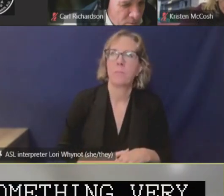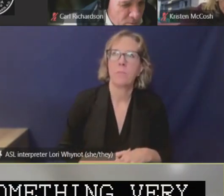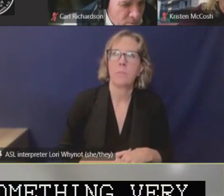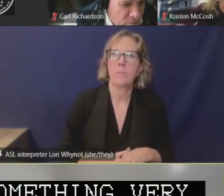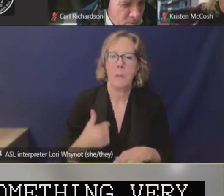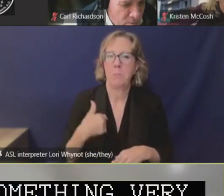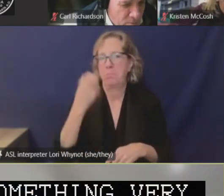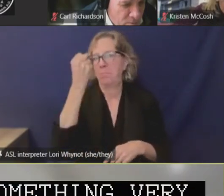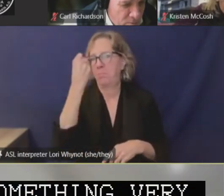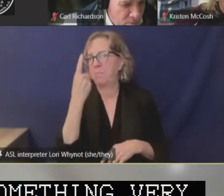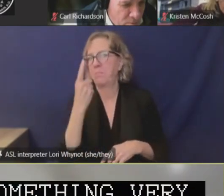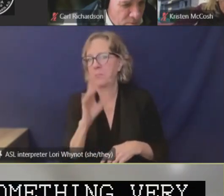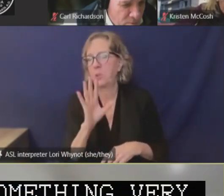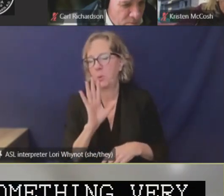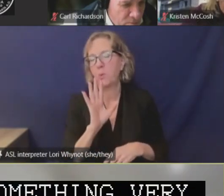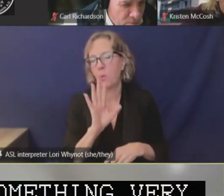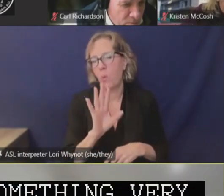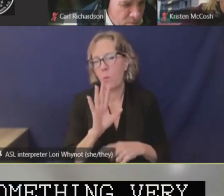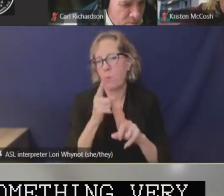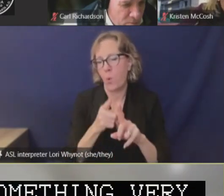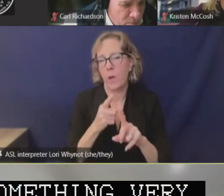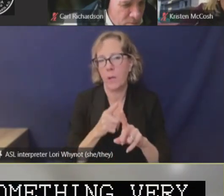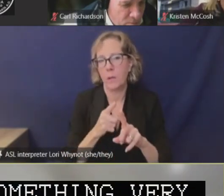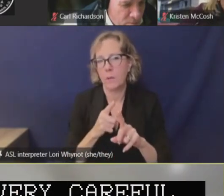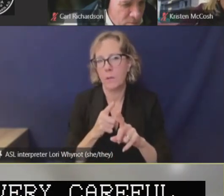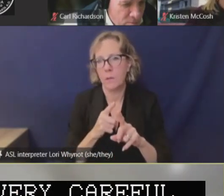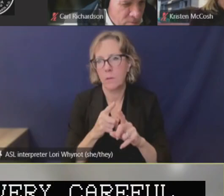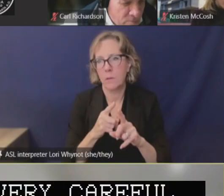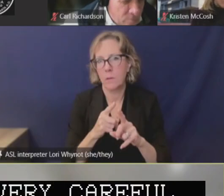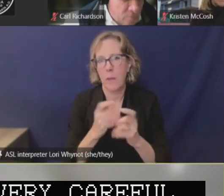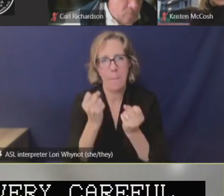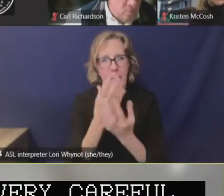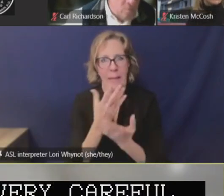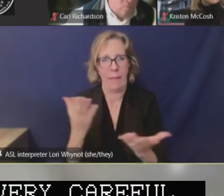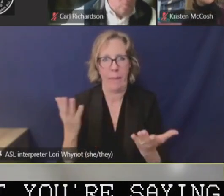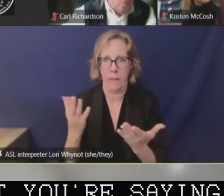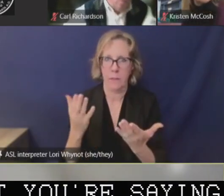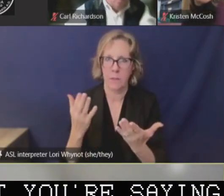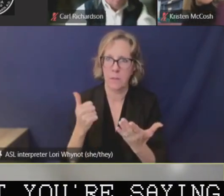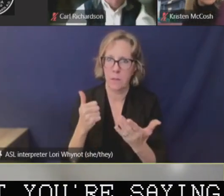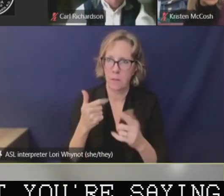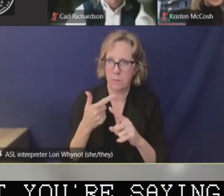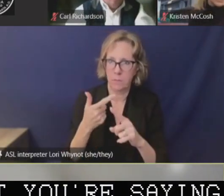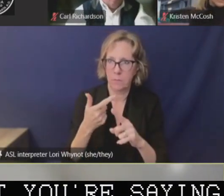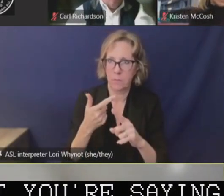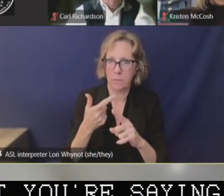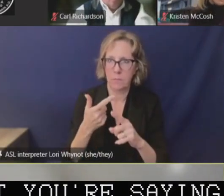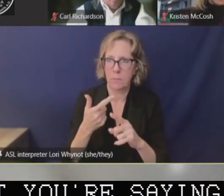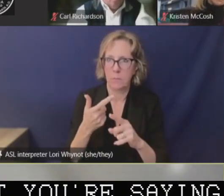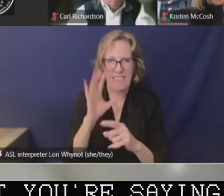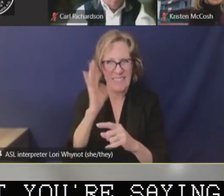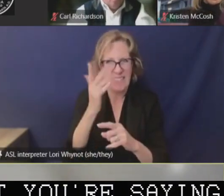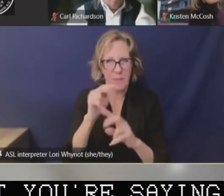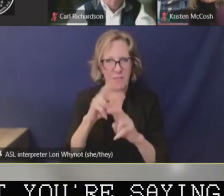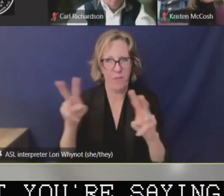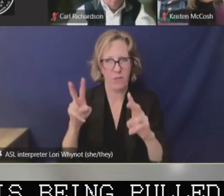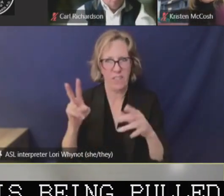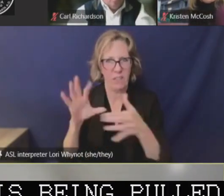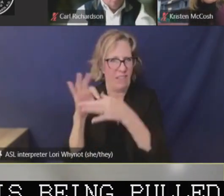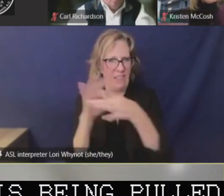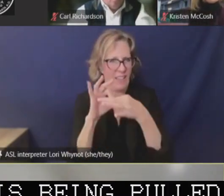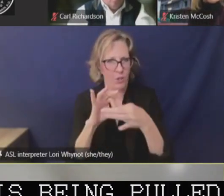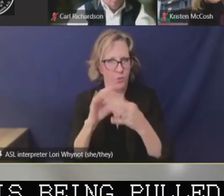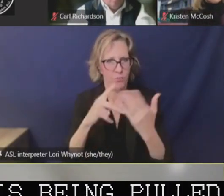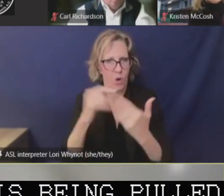what you're saying, that everything is being pulled directly from the document for Project 2025, correct?